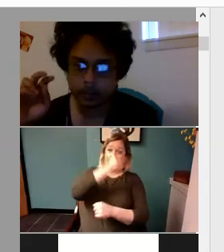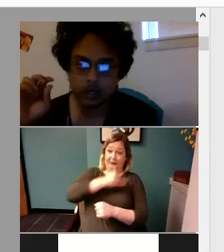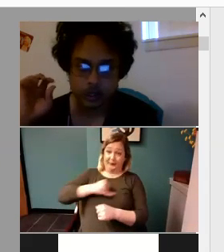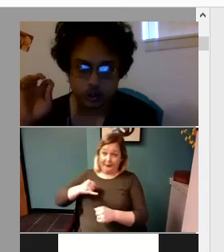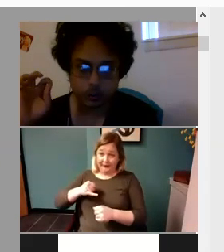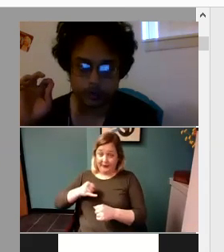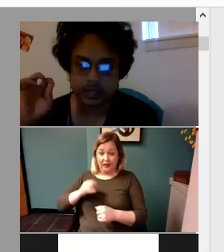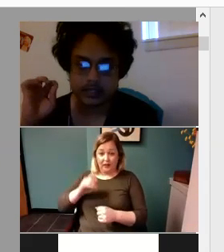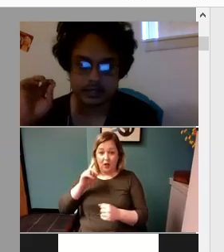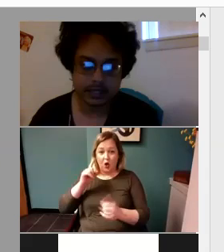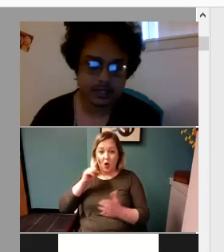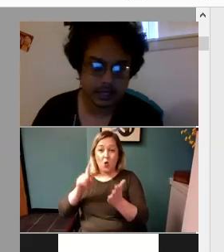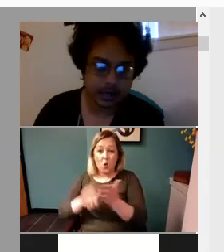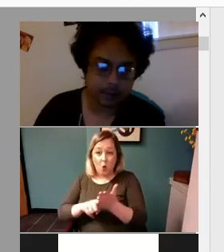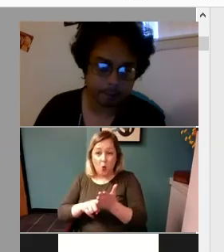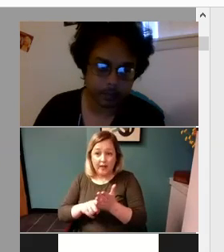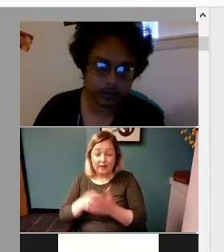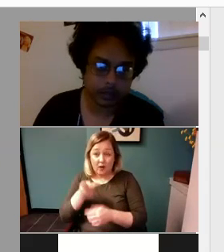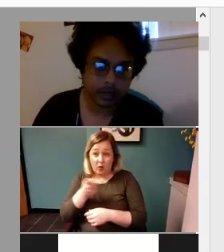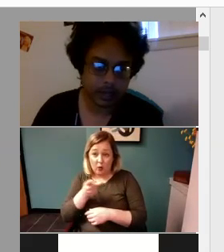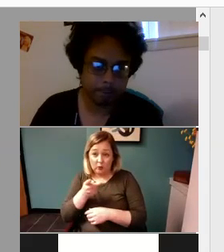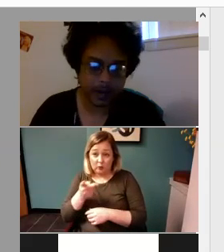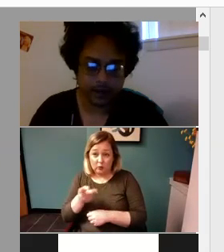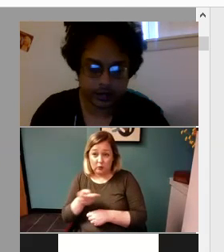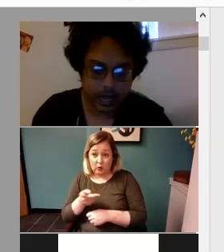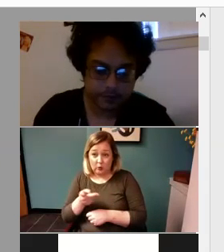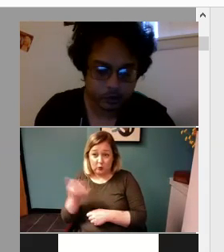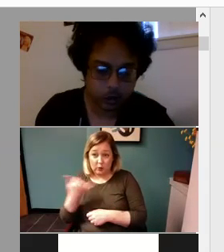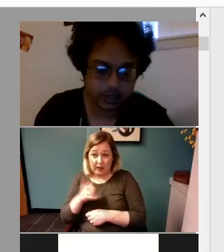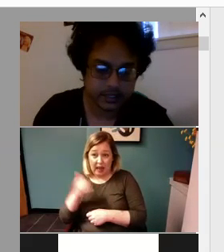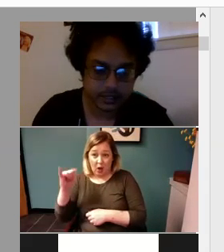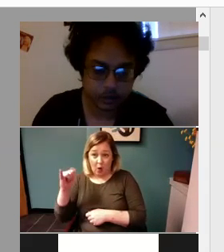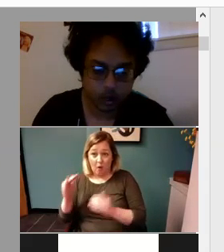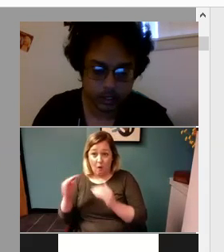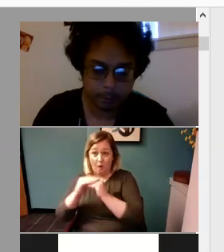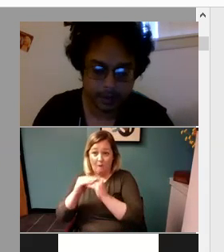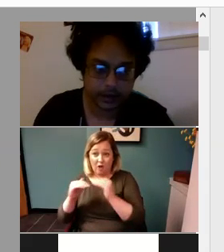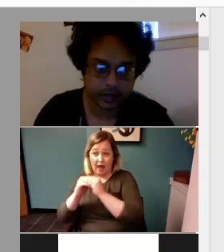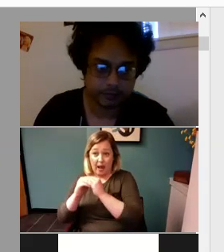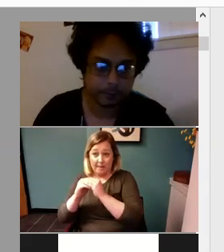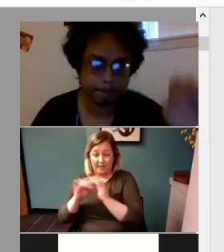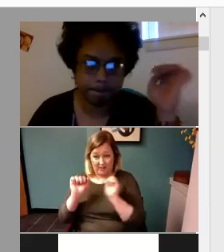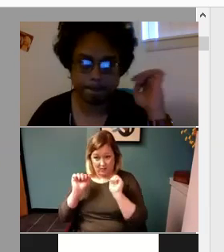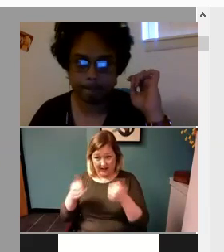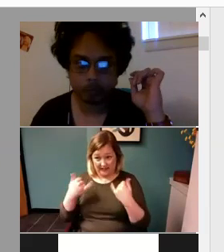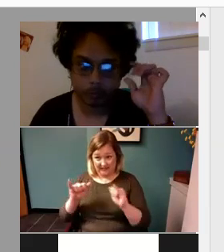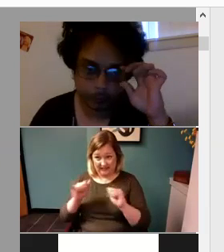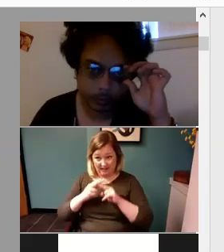overlap. So is this still a planar graph or is it not a planar graph?